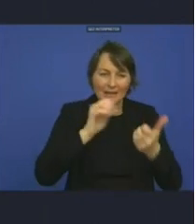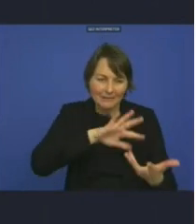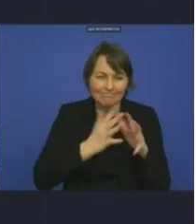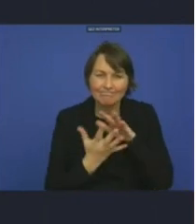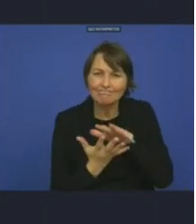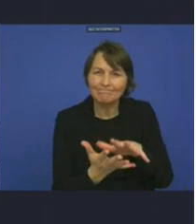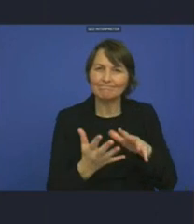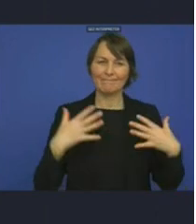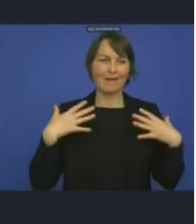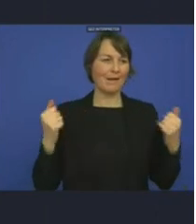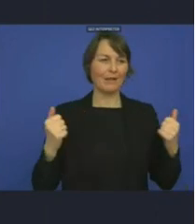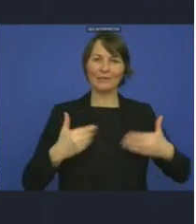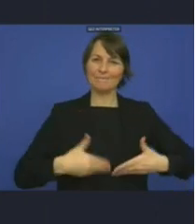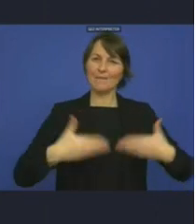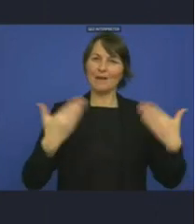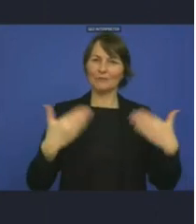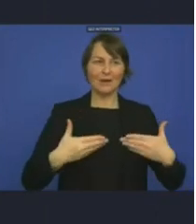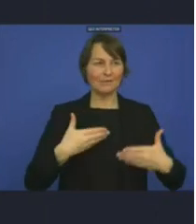that in just a minute.